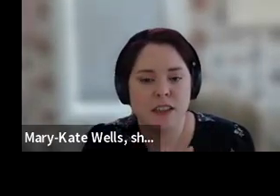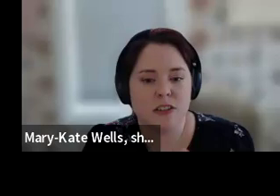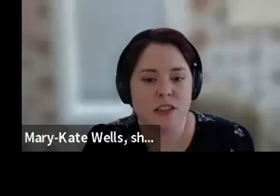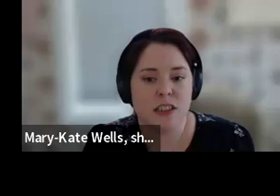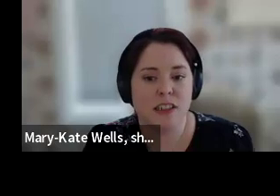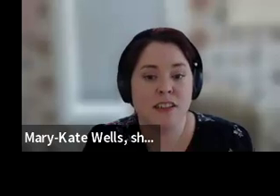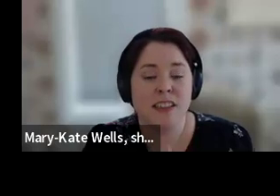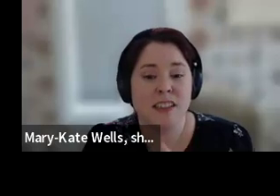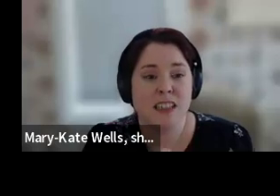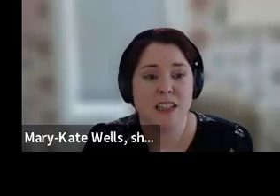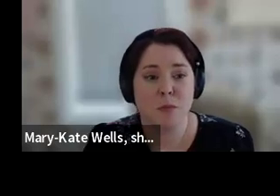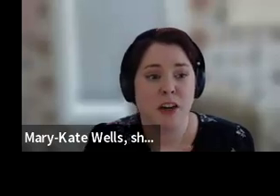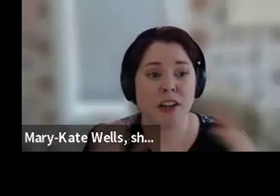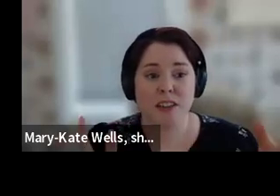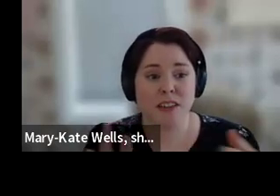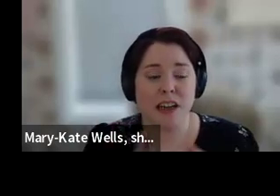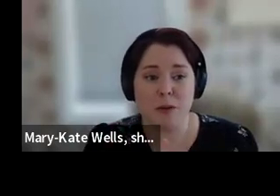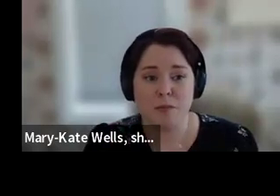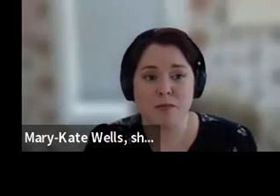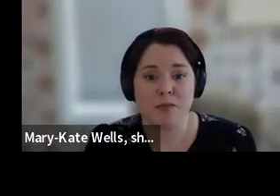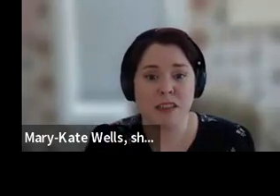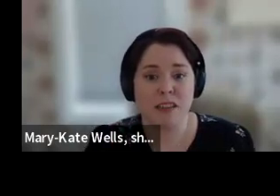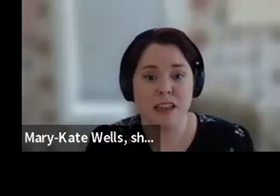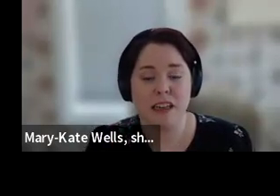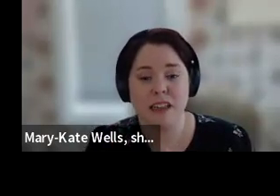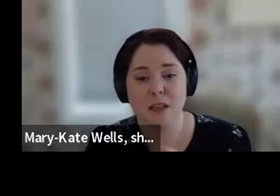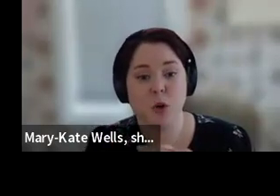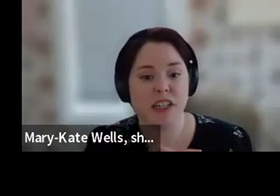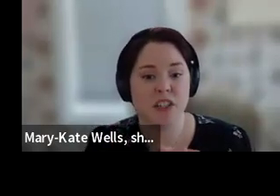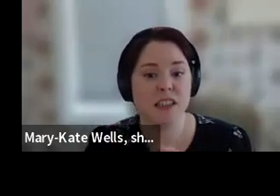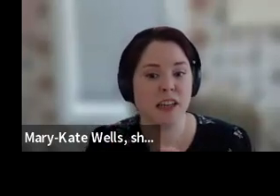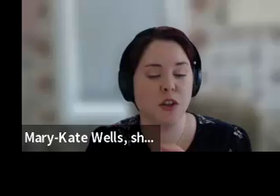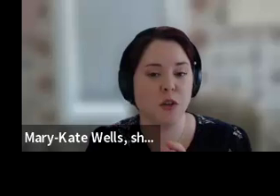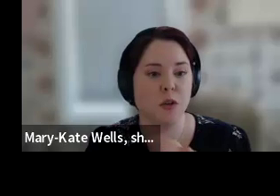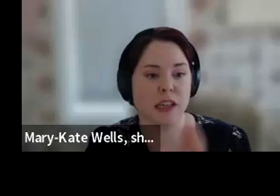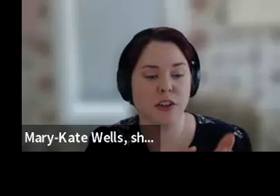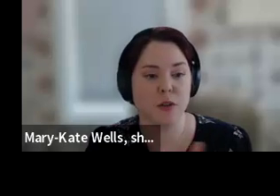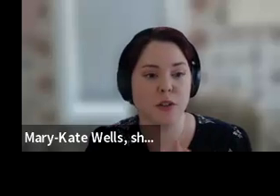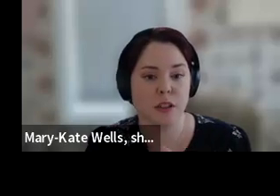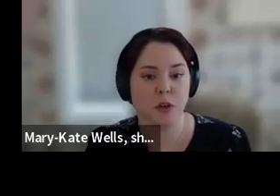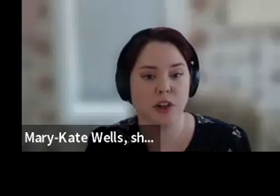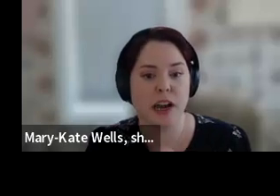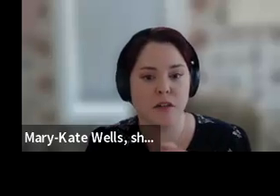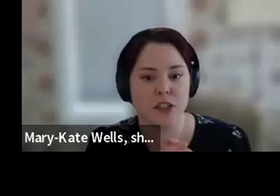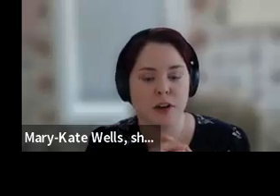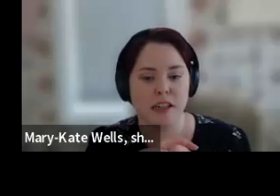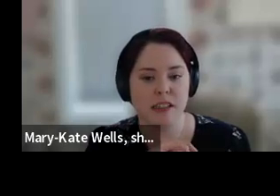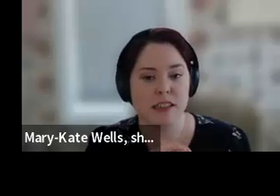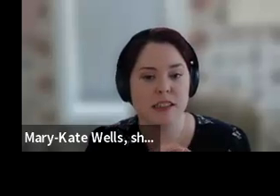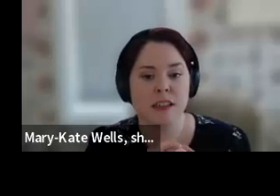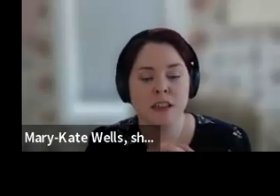focus right now is just to kind of spark some questions that you can use to explore your